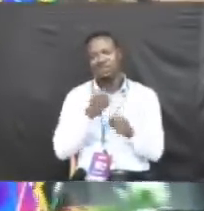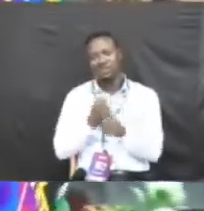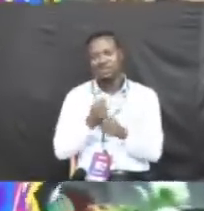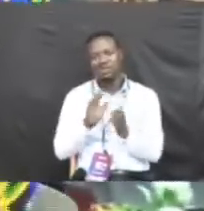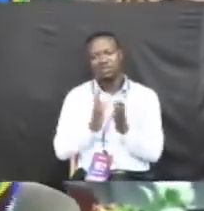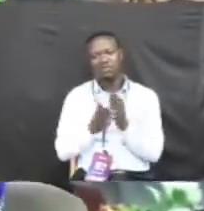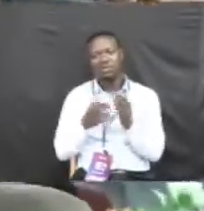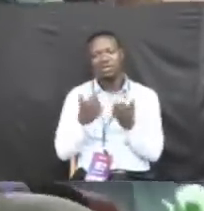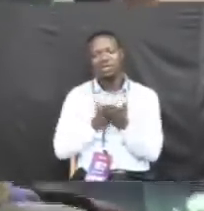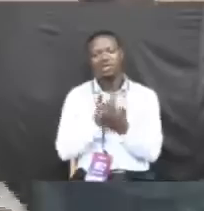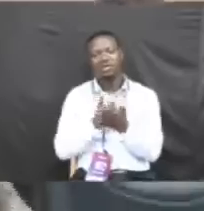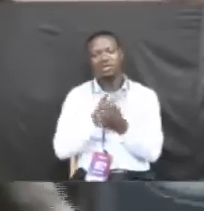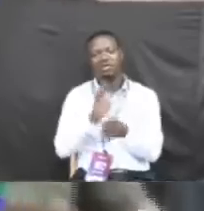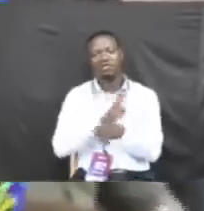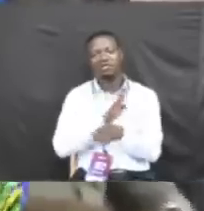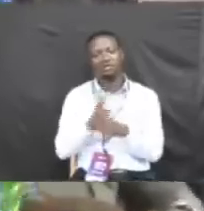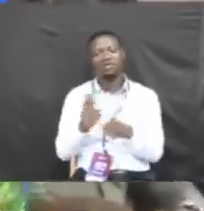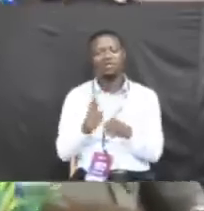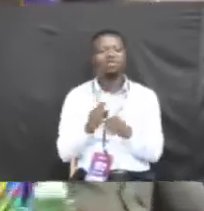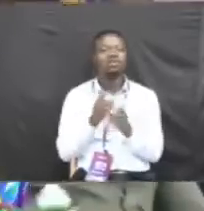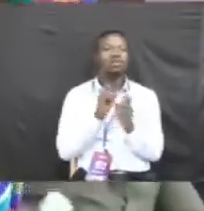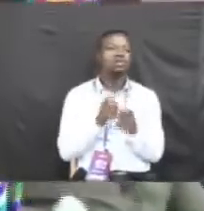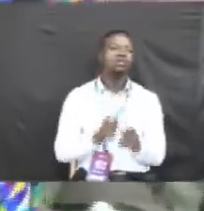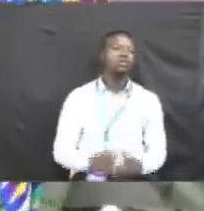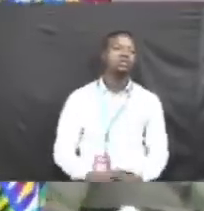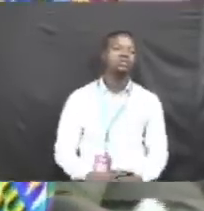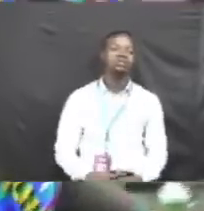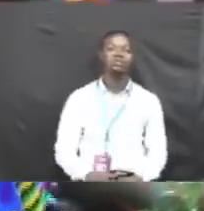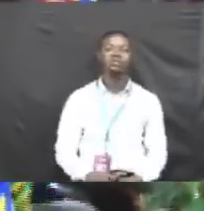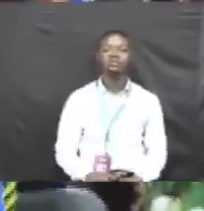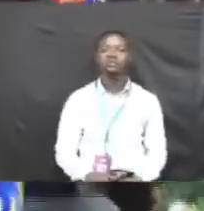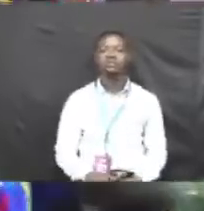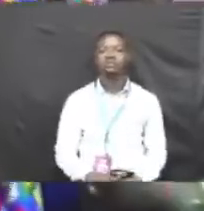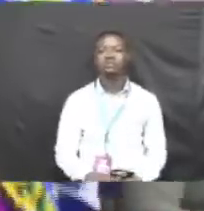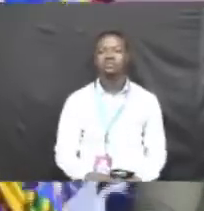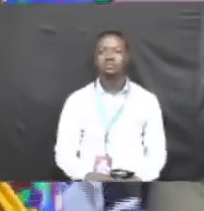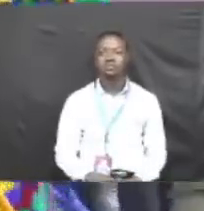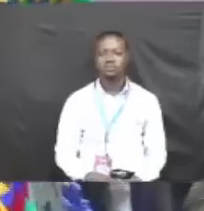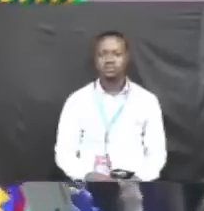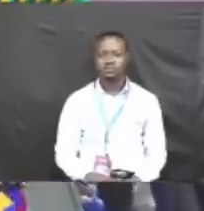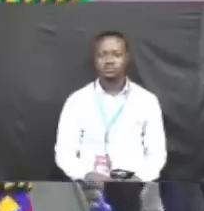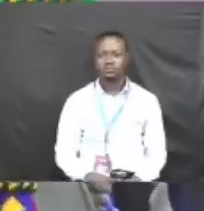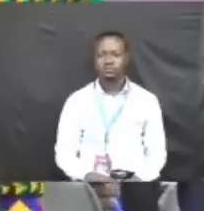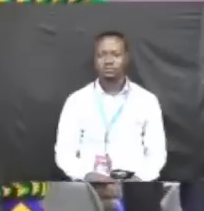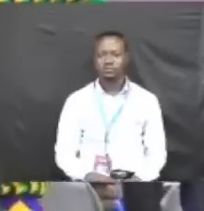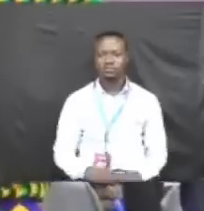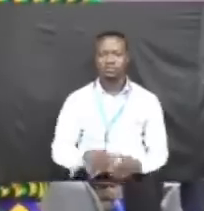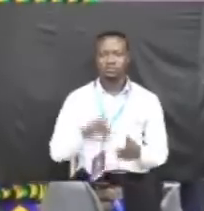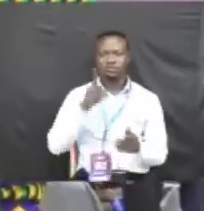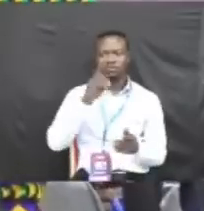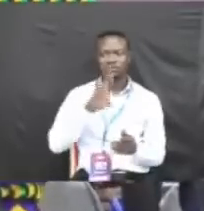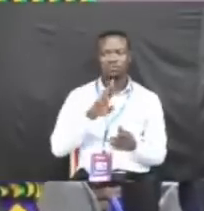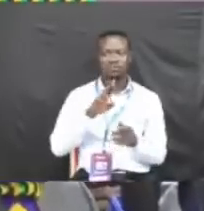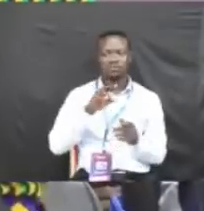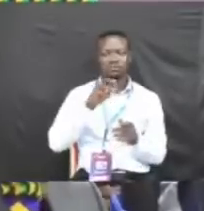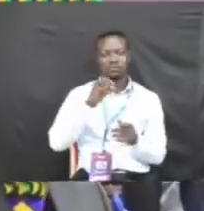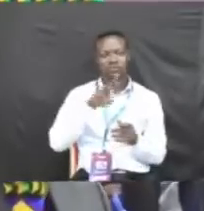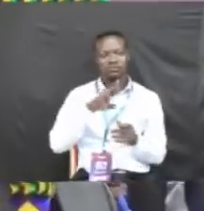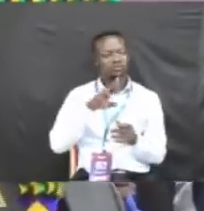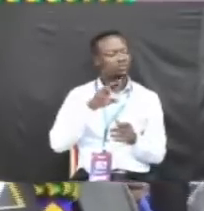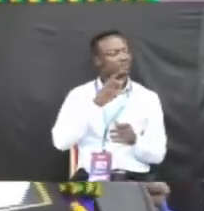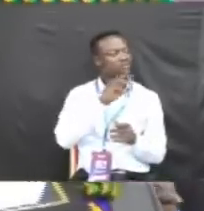business standard awards are Dr. Mrs.